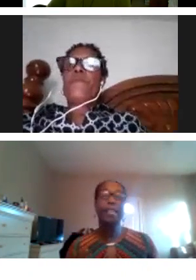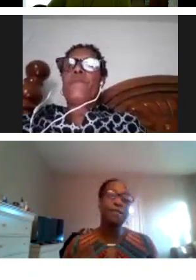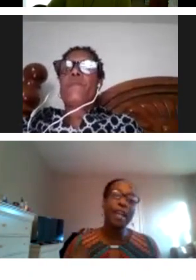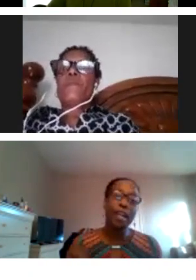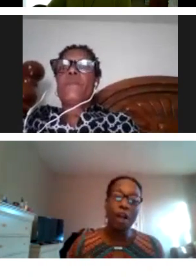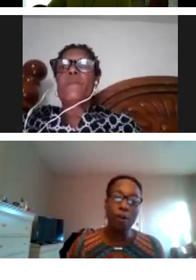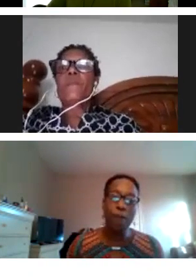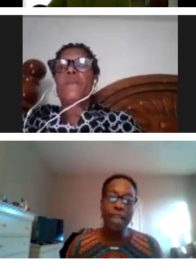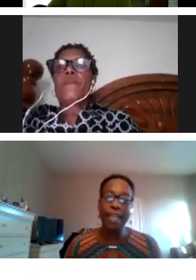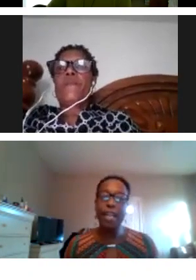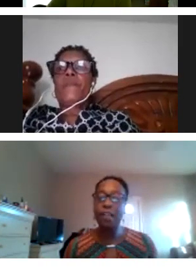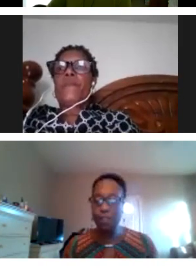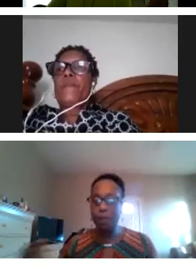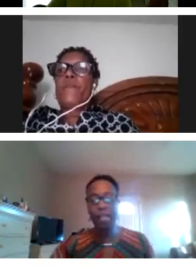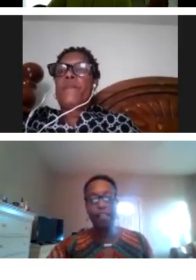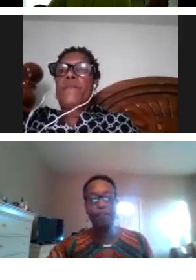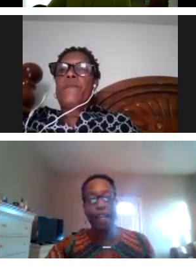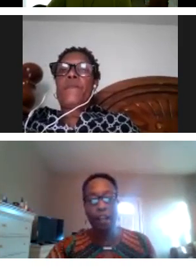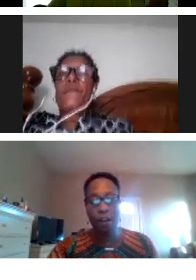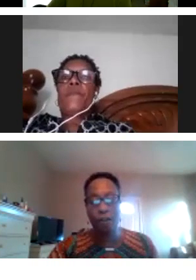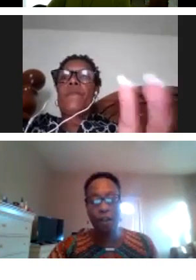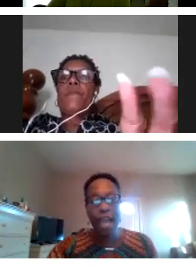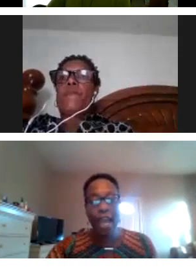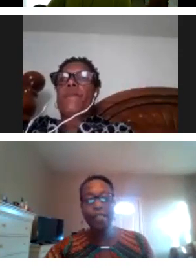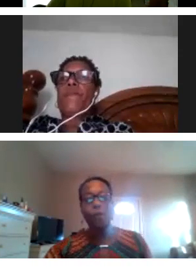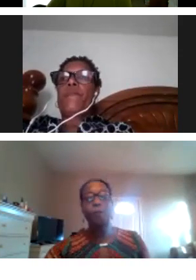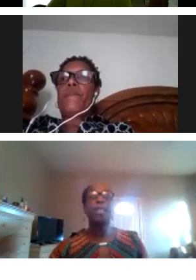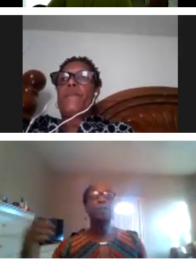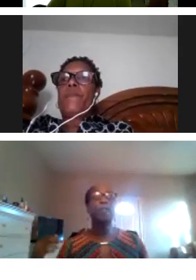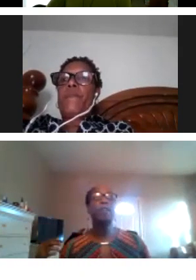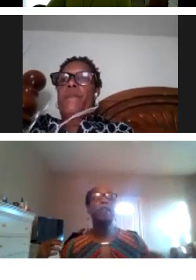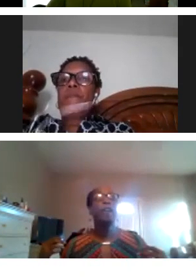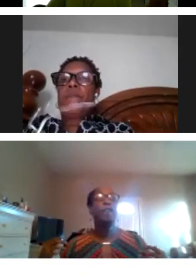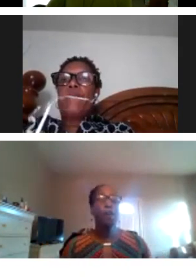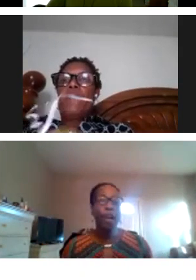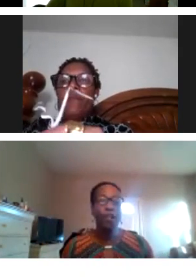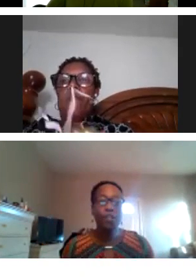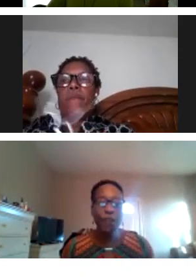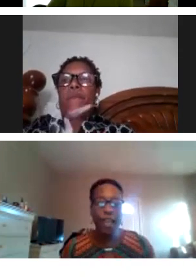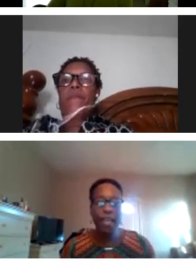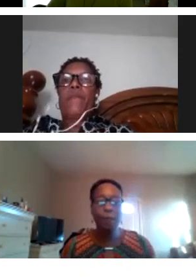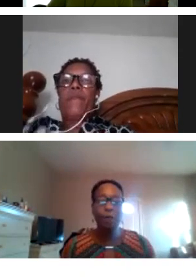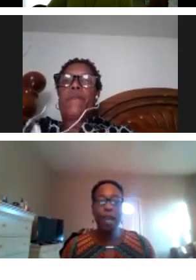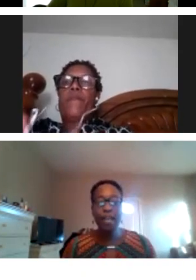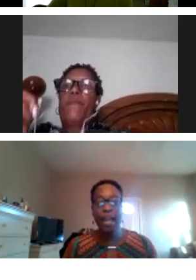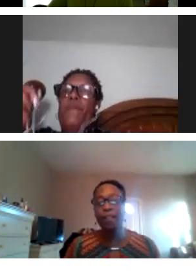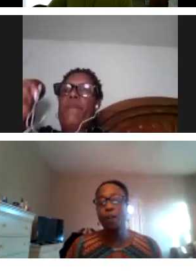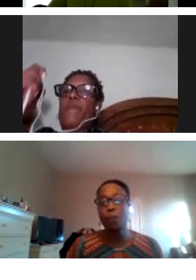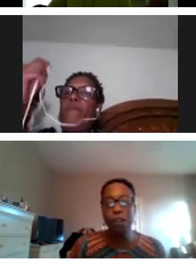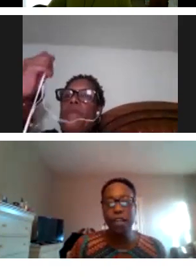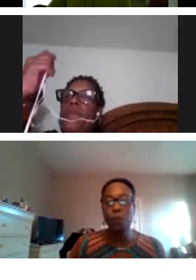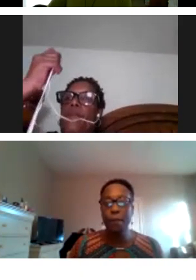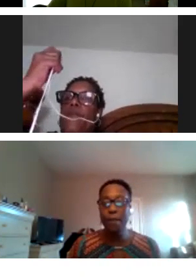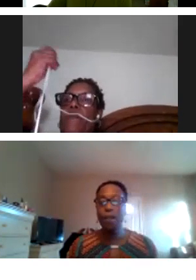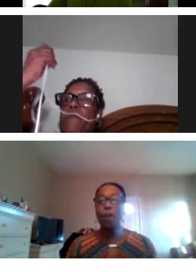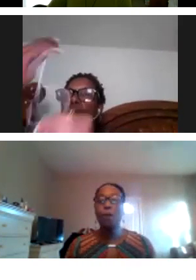not in this fight alone, right? That none of us were actually fighting alone. And so as we felt our strength and we recognized our